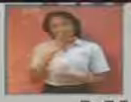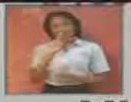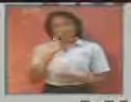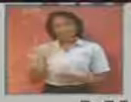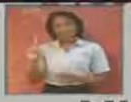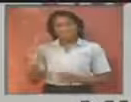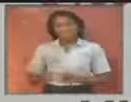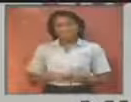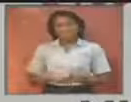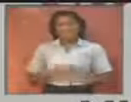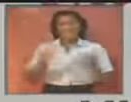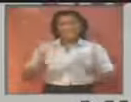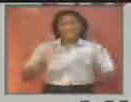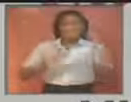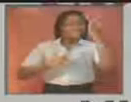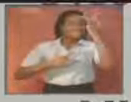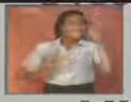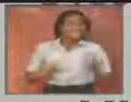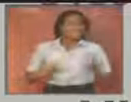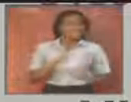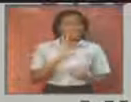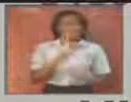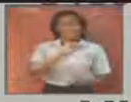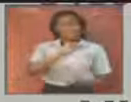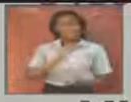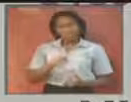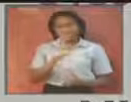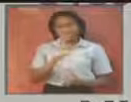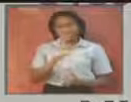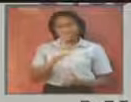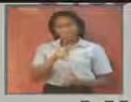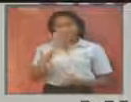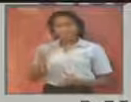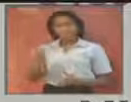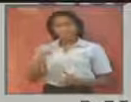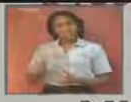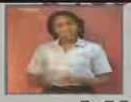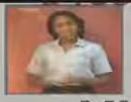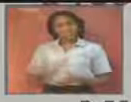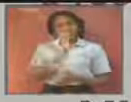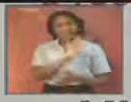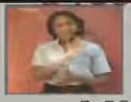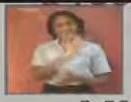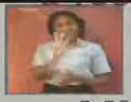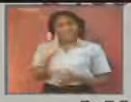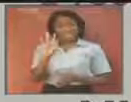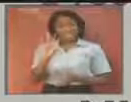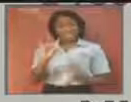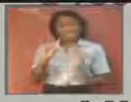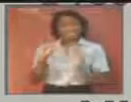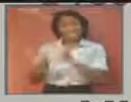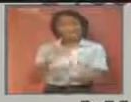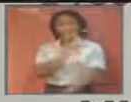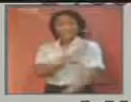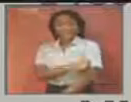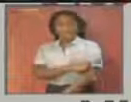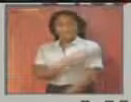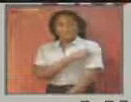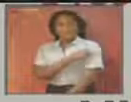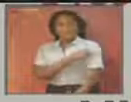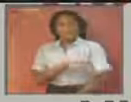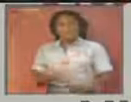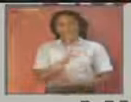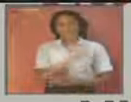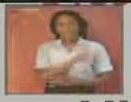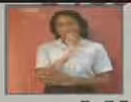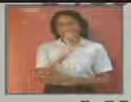active cases now stand at 9,922. 447 are at hospital at this time.